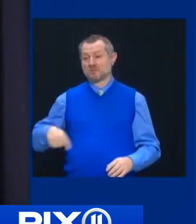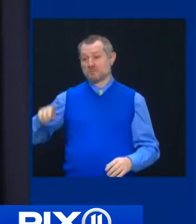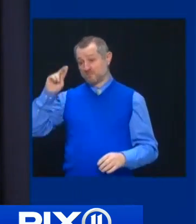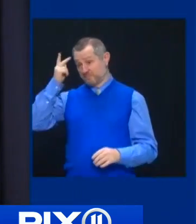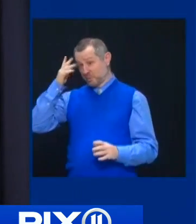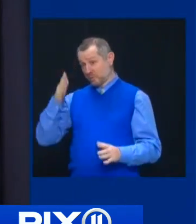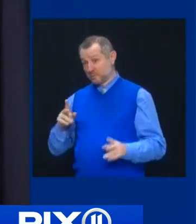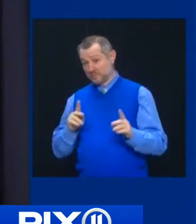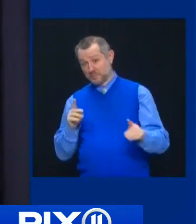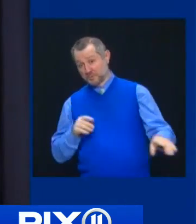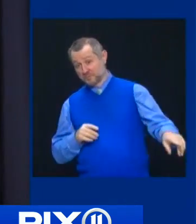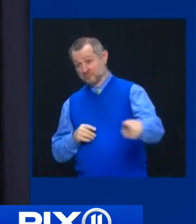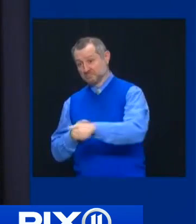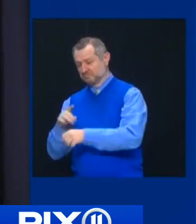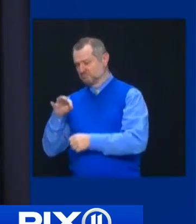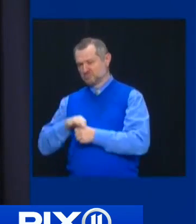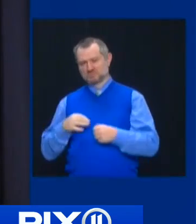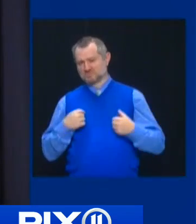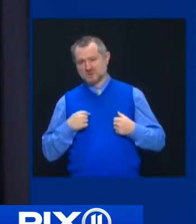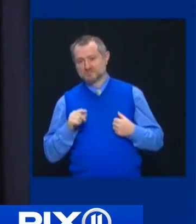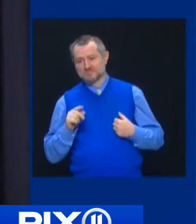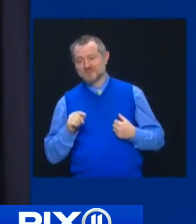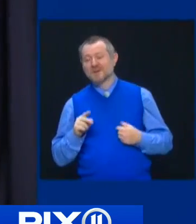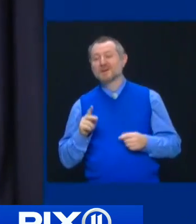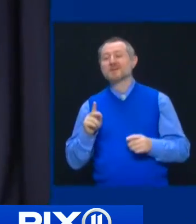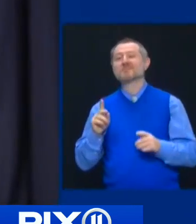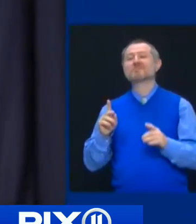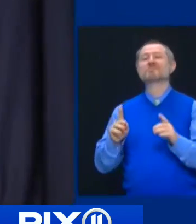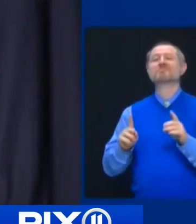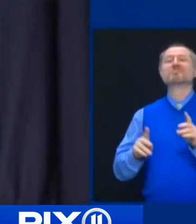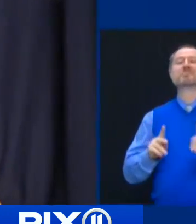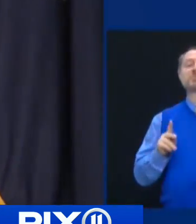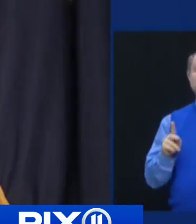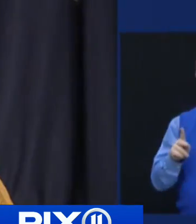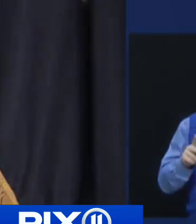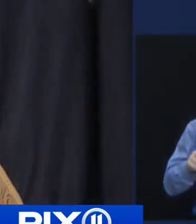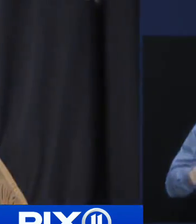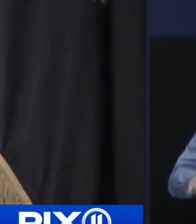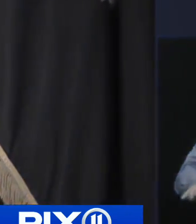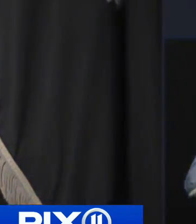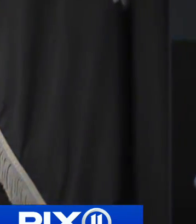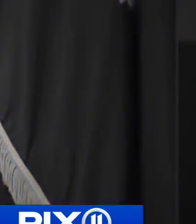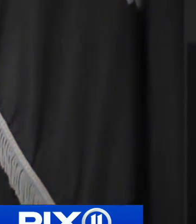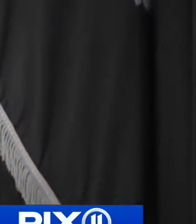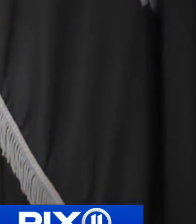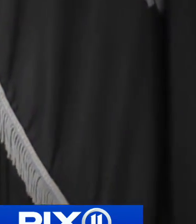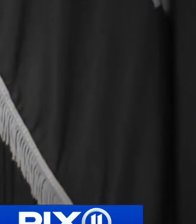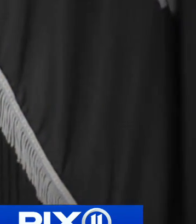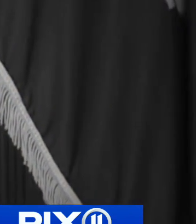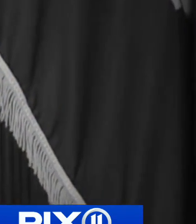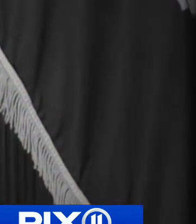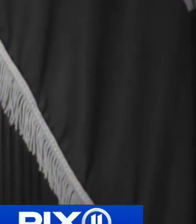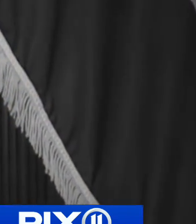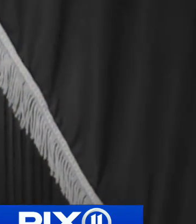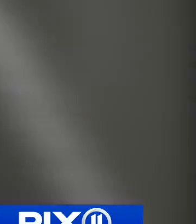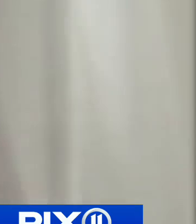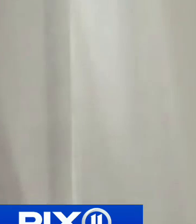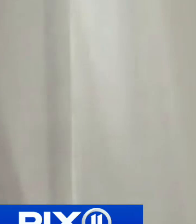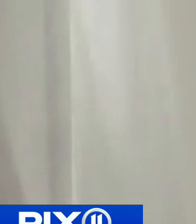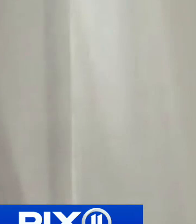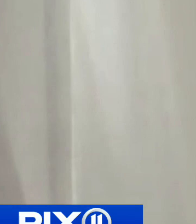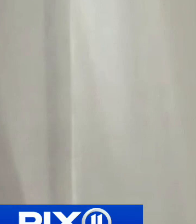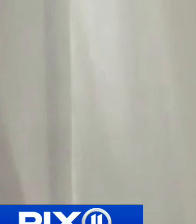what to do with the governor now that... I'm not going to resign. Salazar is among the few who say it's time to impeach. The governor